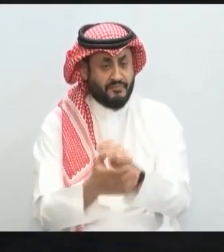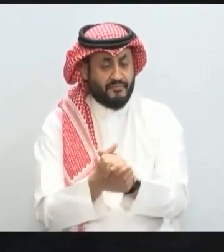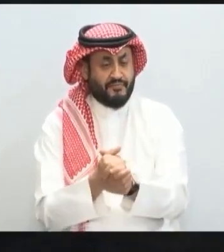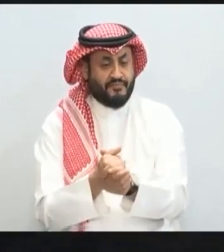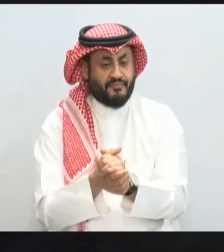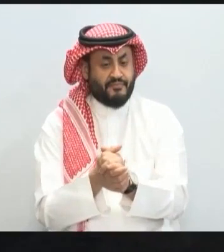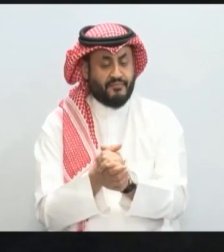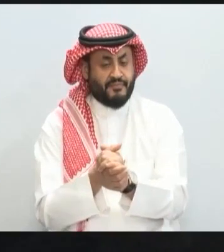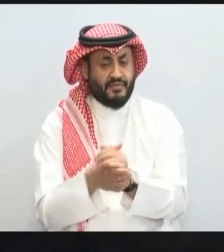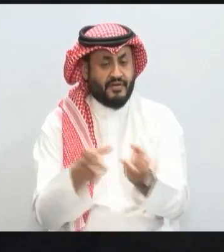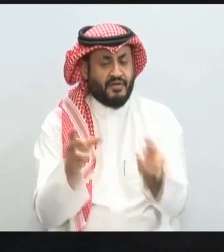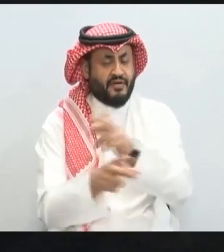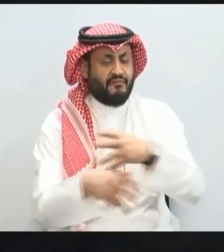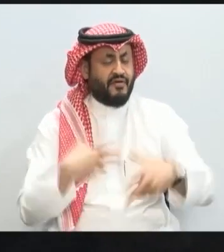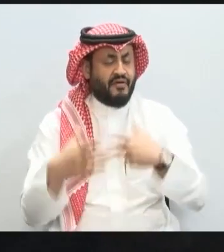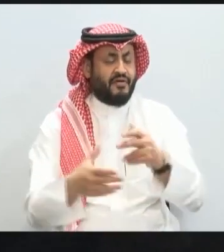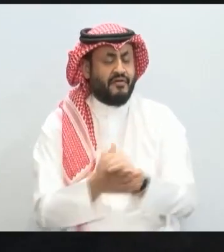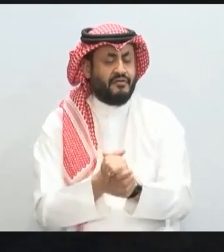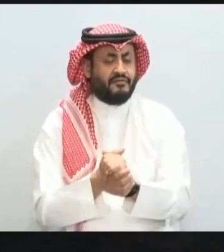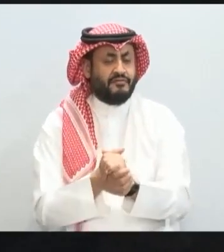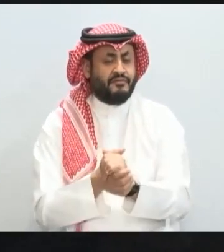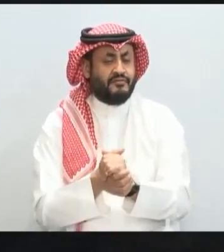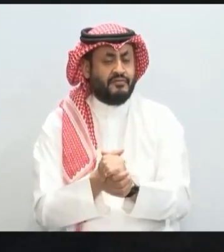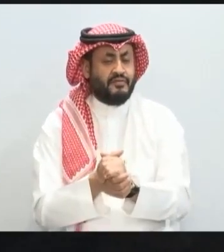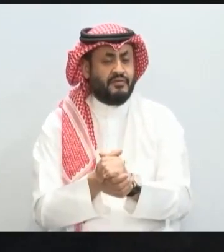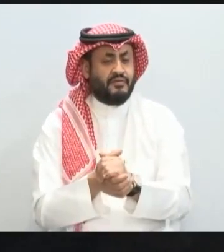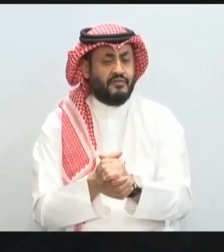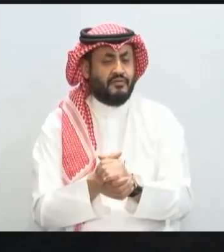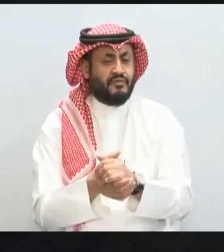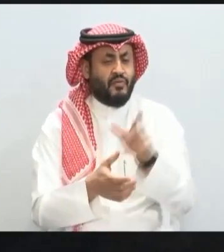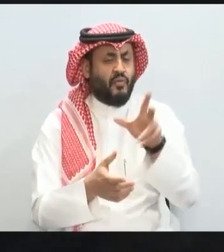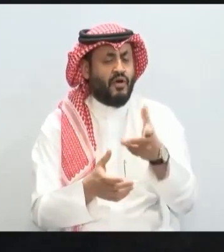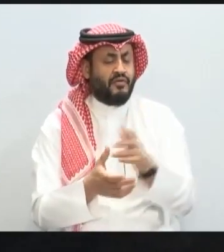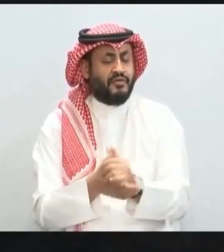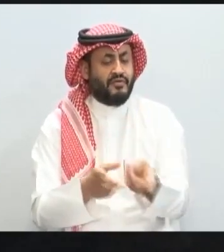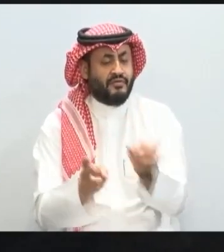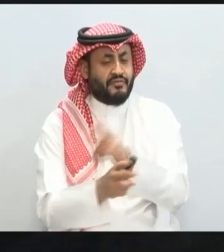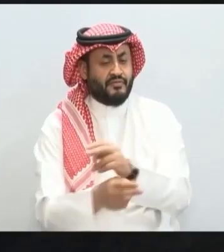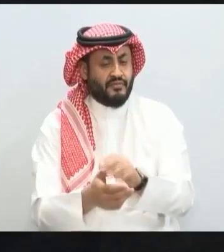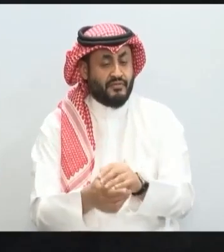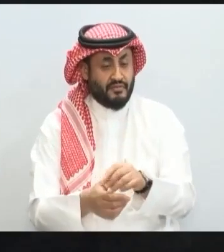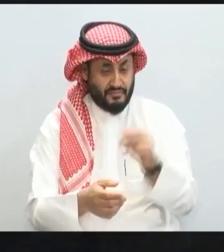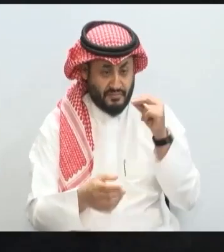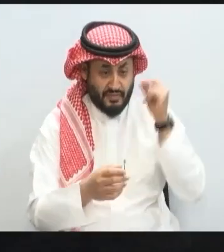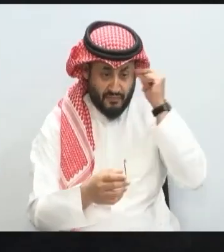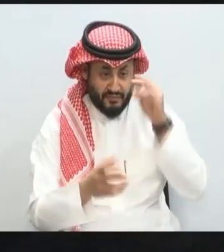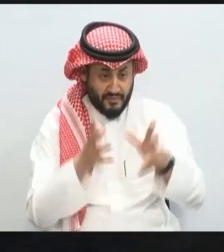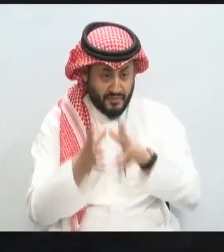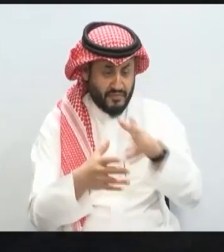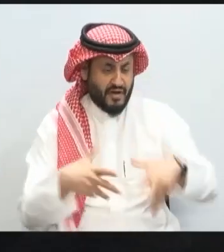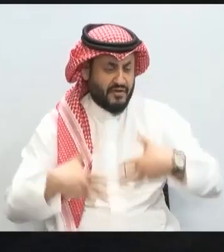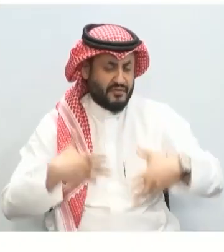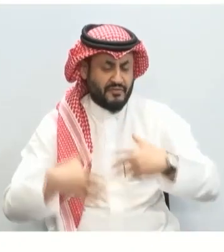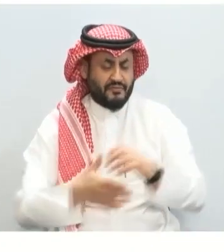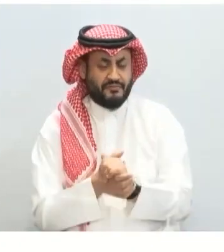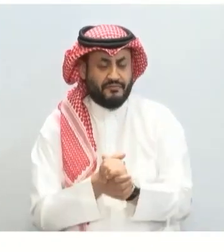this attitude. What did she change and why? Of course, she changed it as a joke, if you remember.